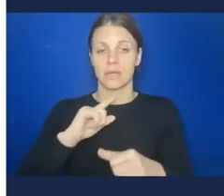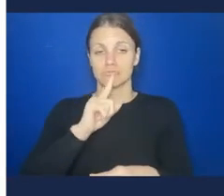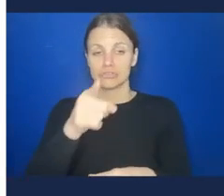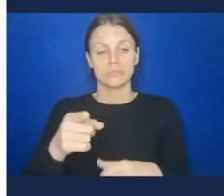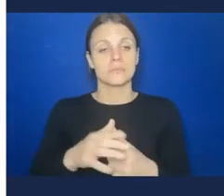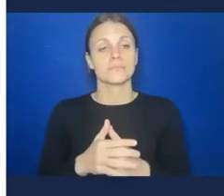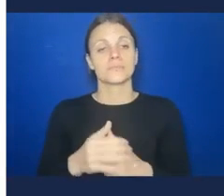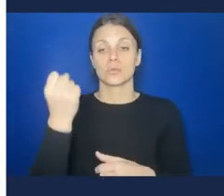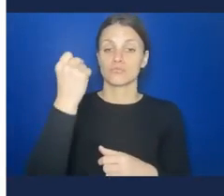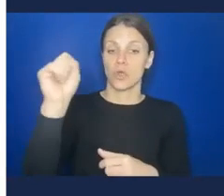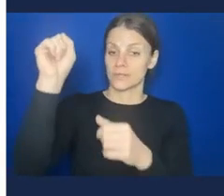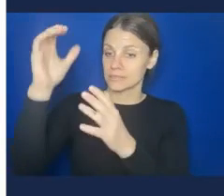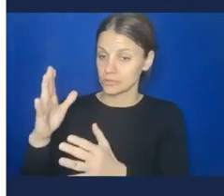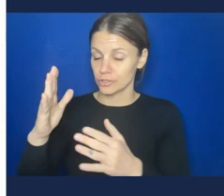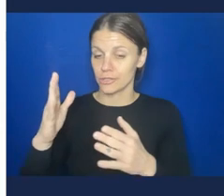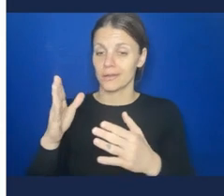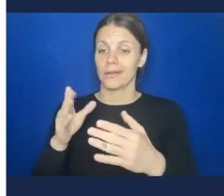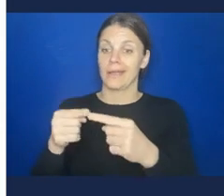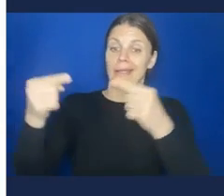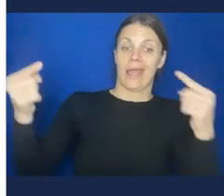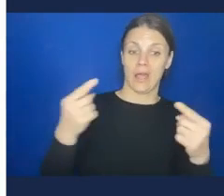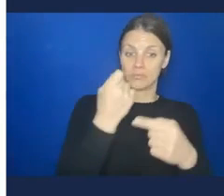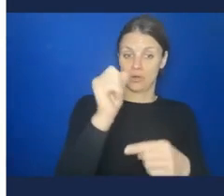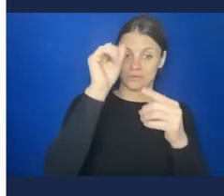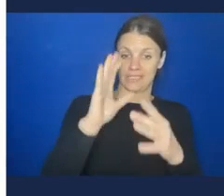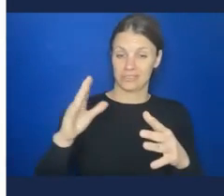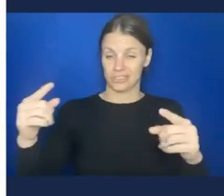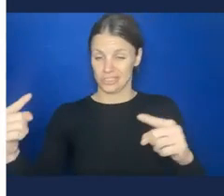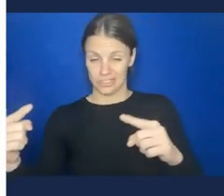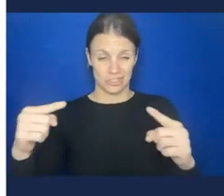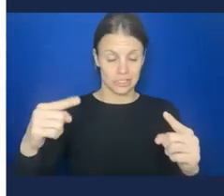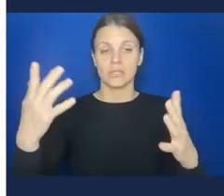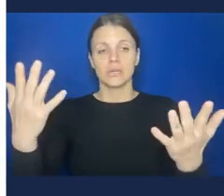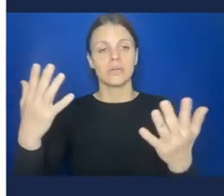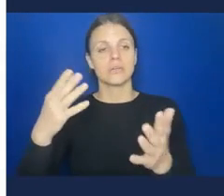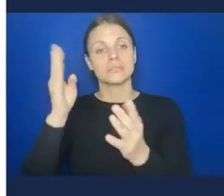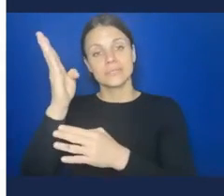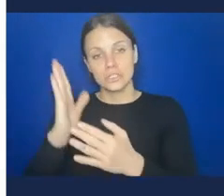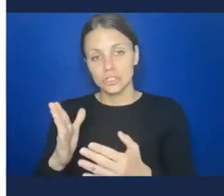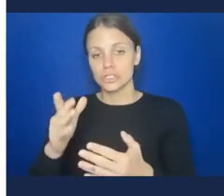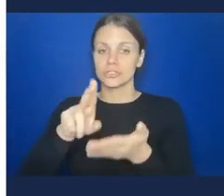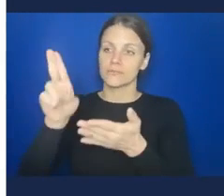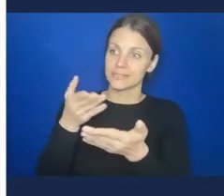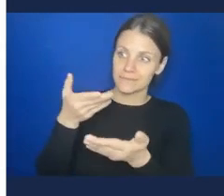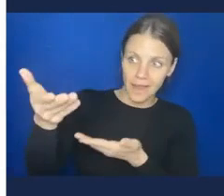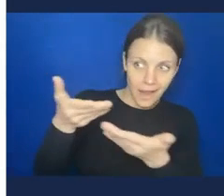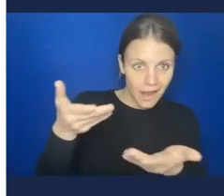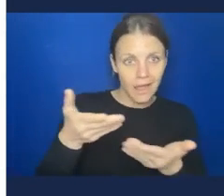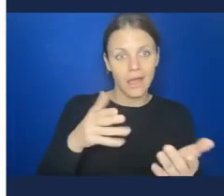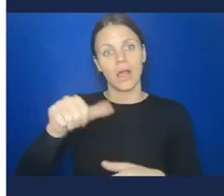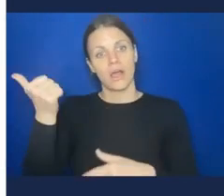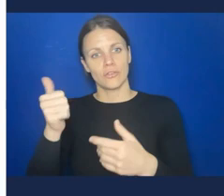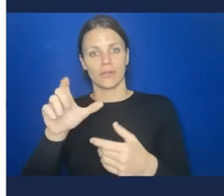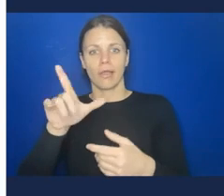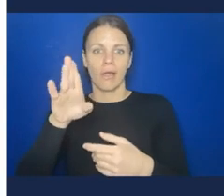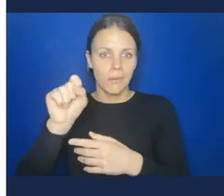counter protesters, speakers invited by the university or by student clubs or other groups, or speakers who are